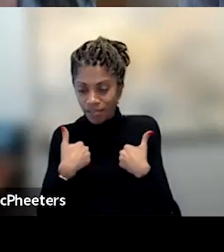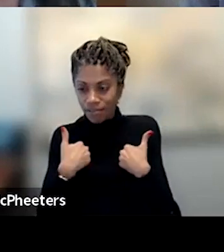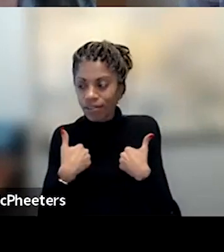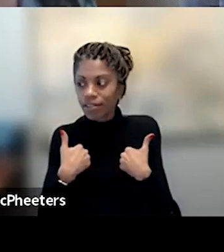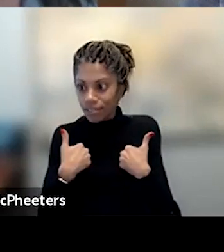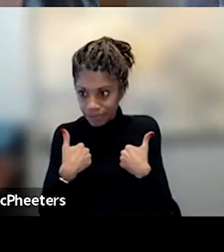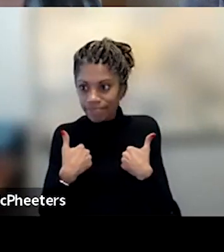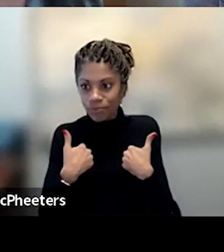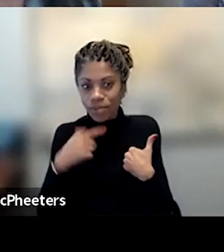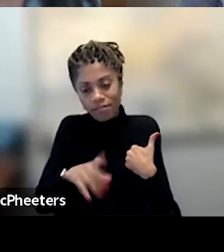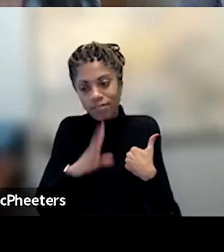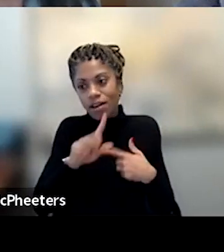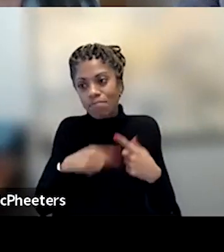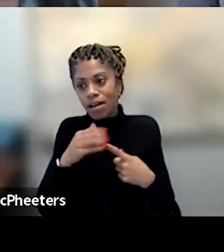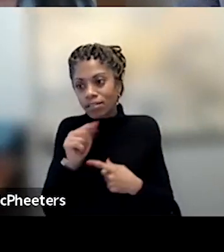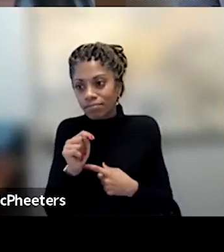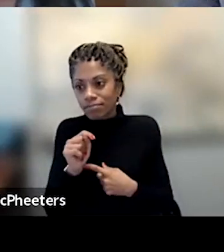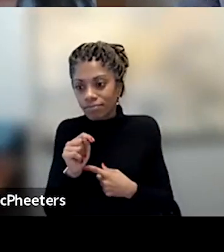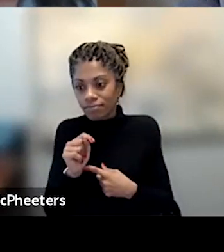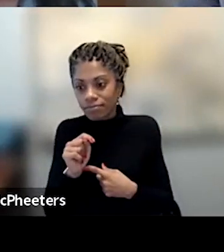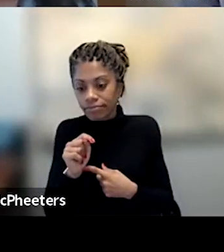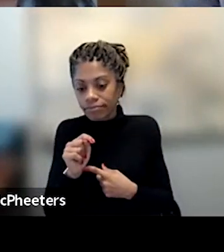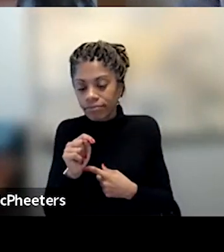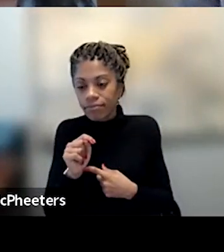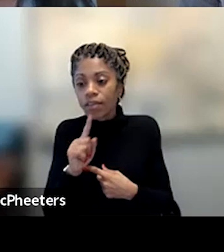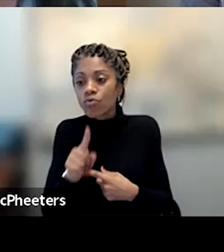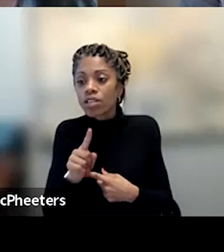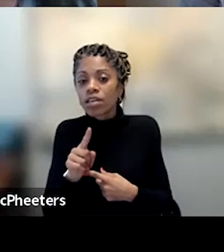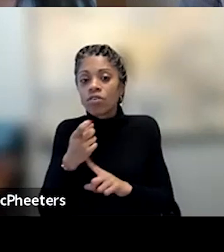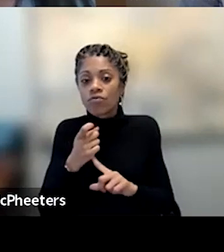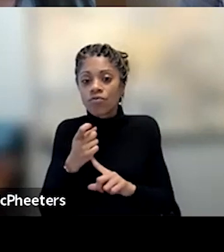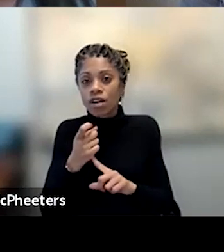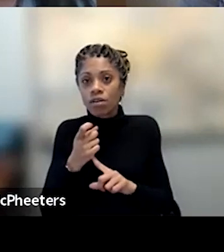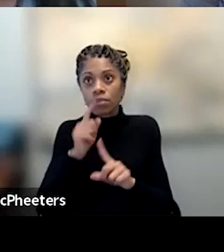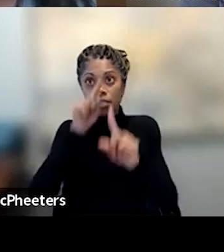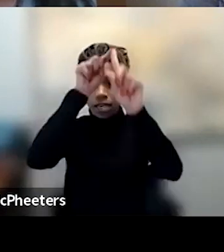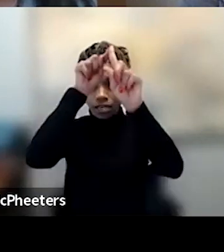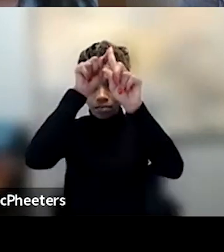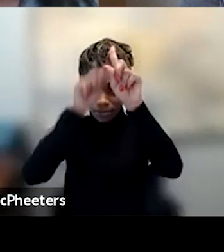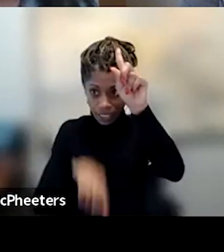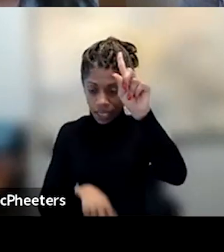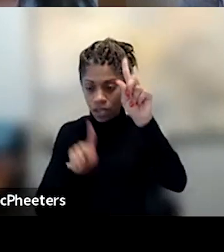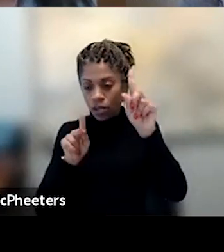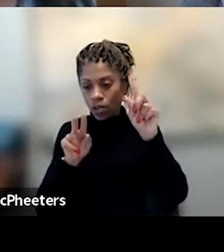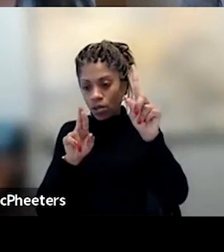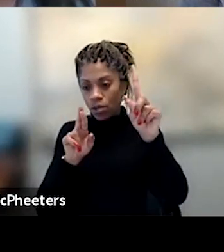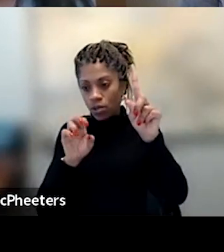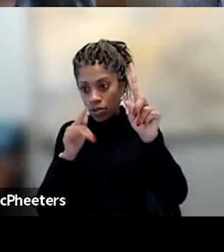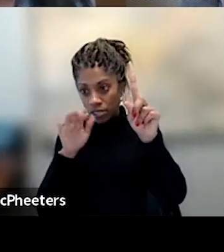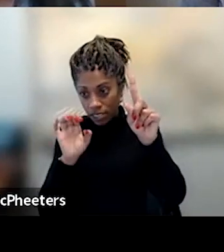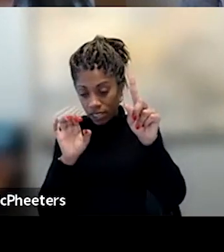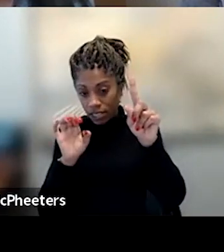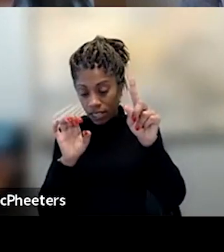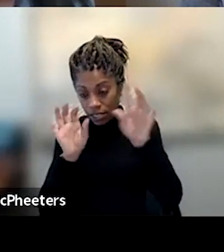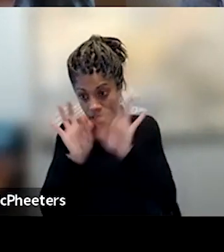down, bottom across Kresge, racial equity is a priority. You will see it in the commentary from our president and CEO. You'll